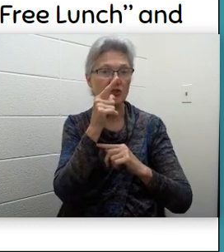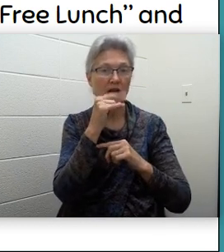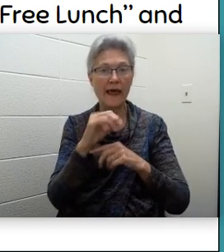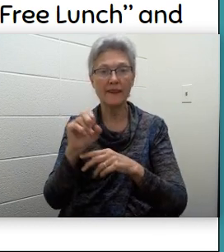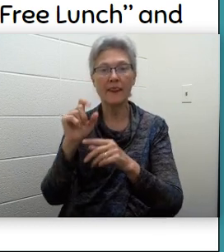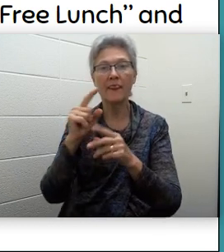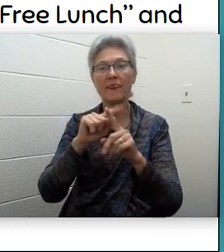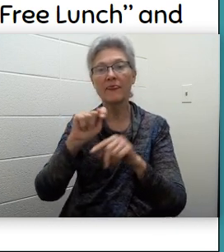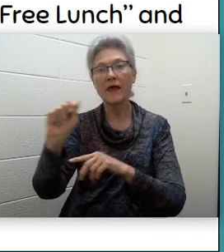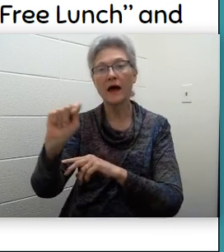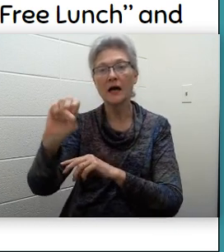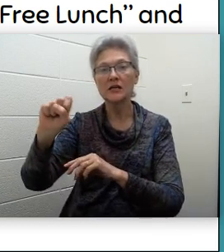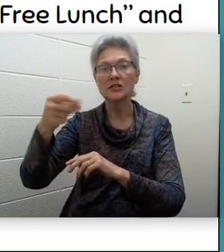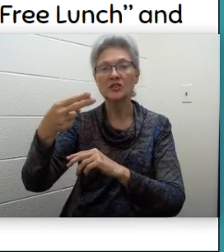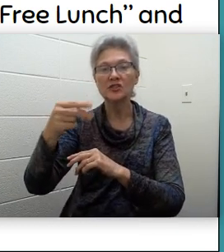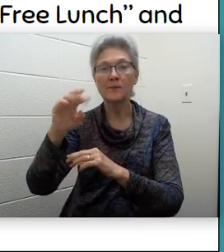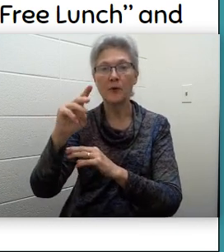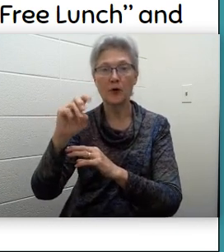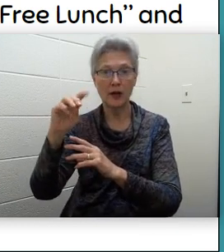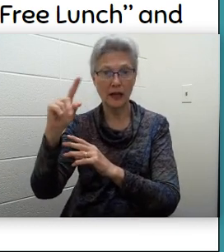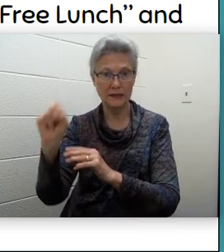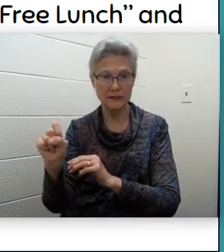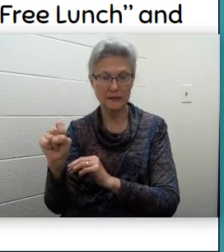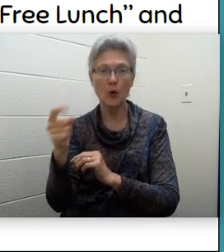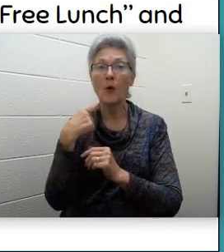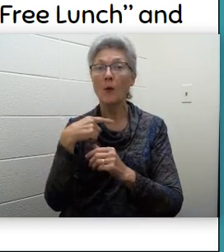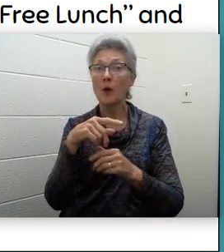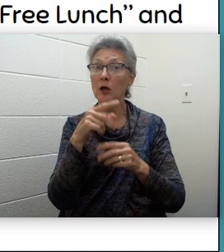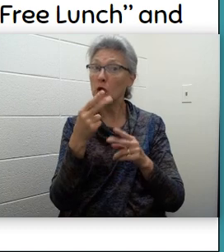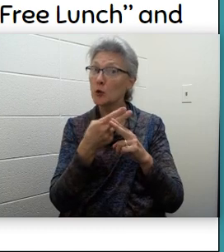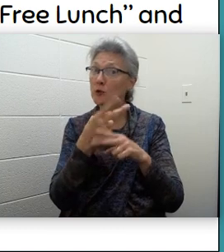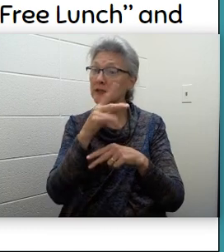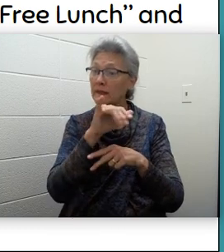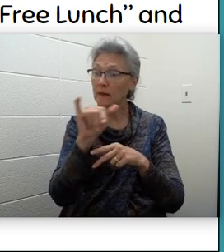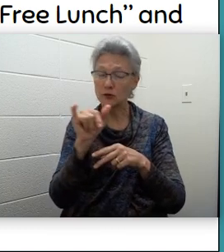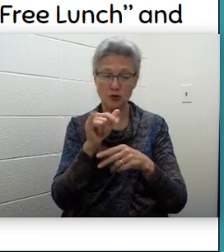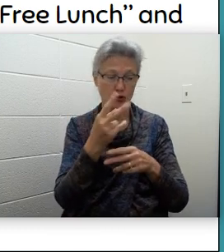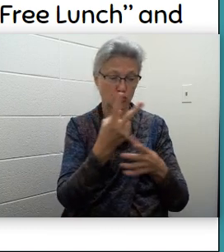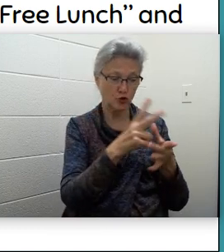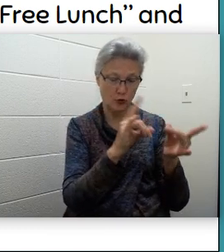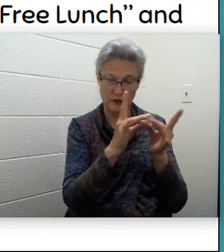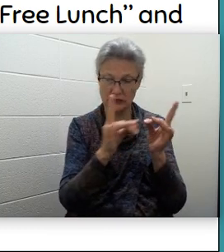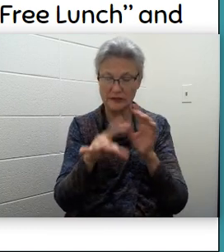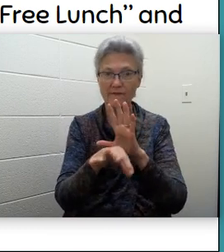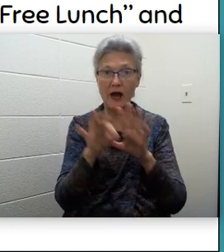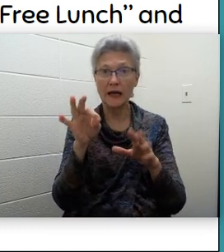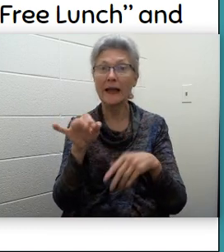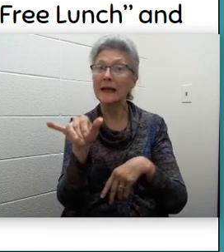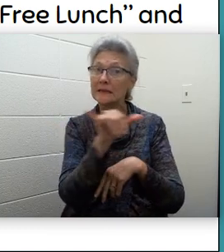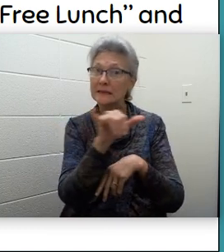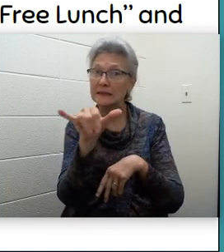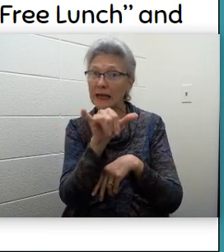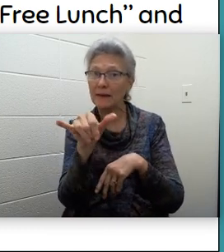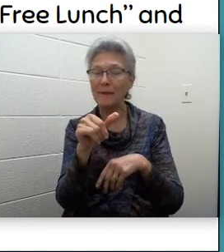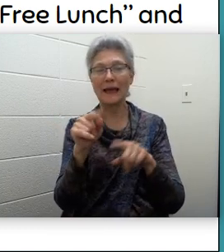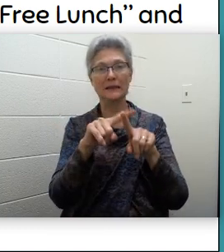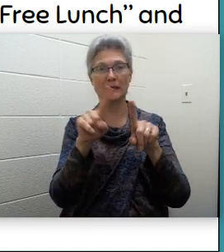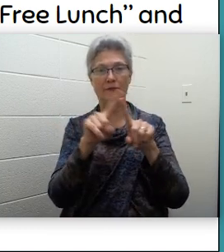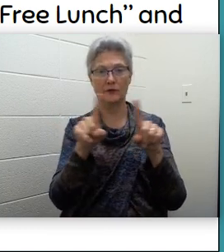find similarities and differences between them. Keep in mind our essential question, how did we respond to